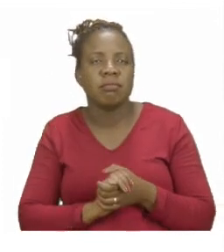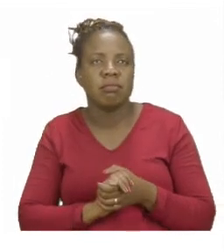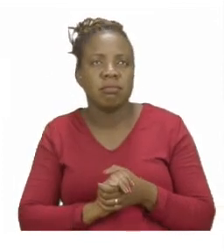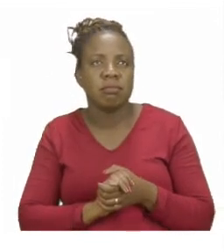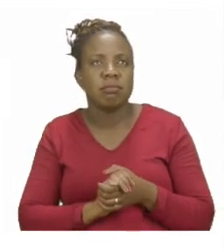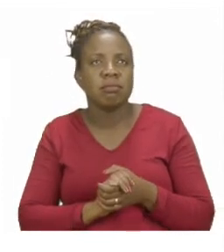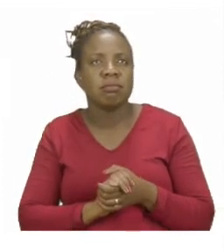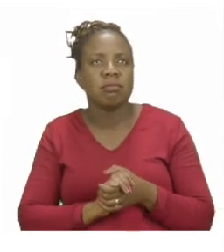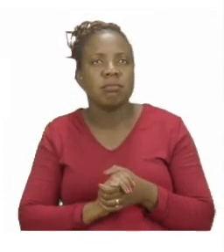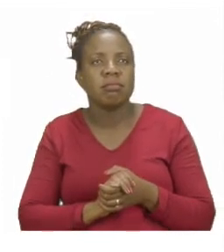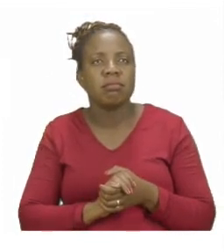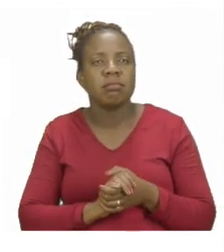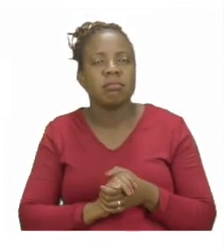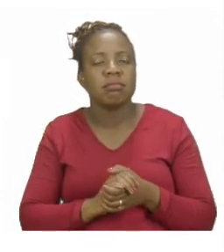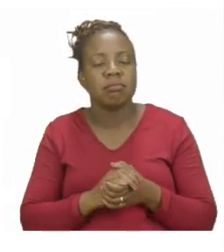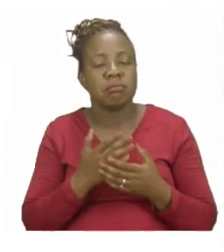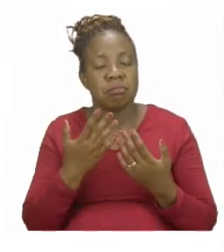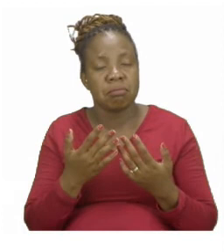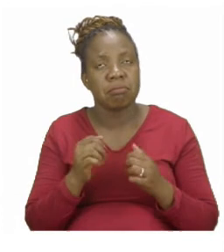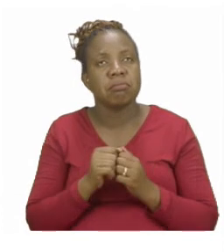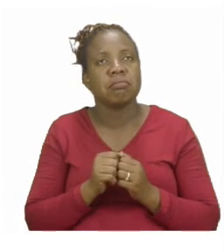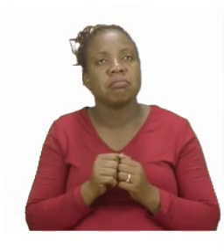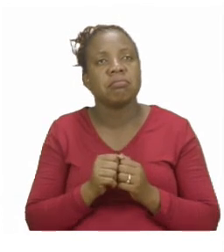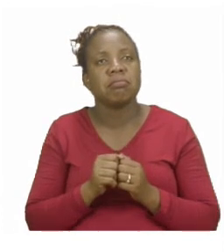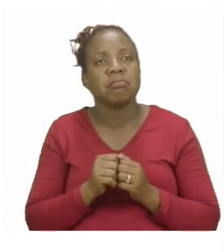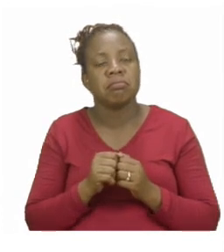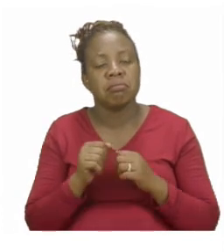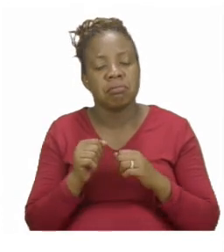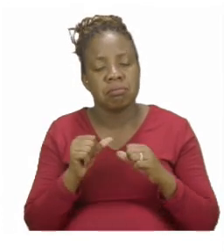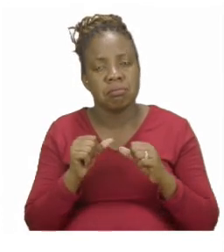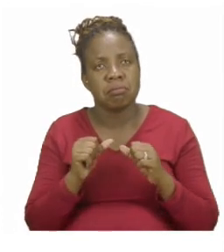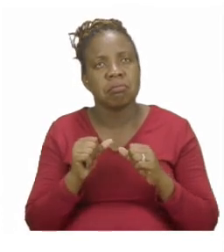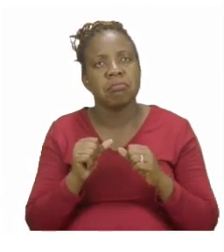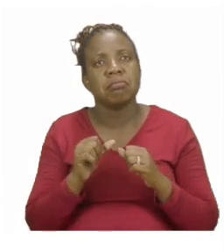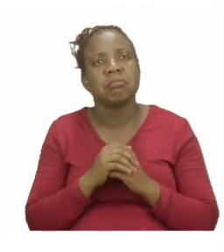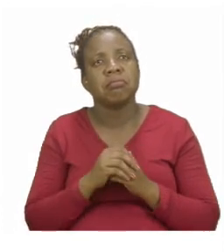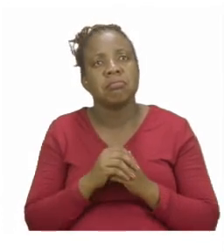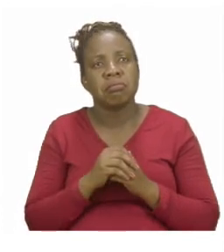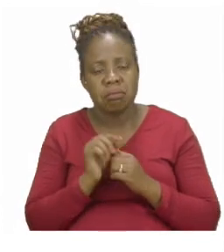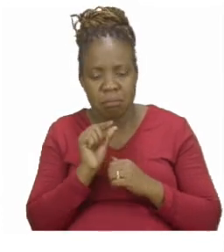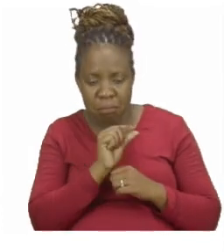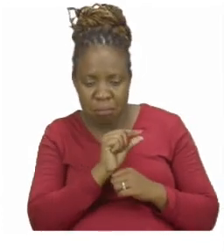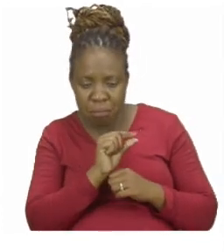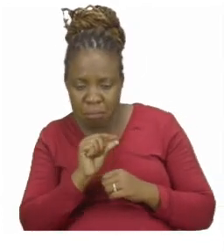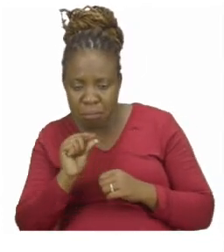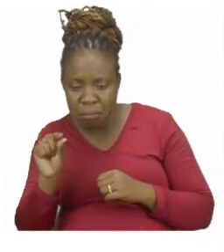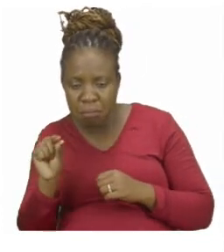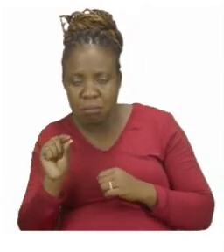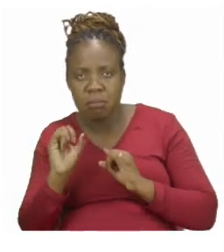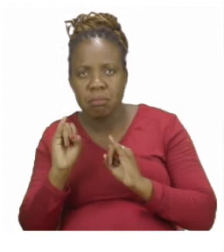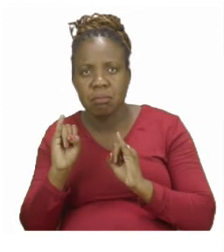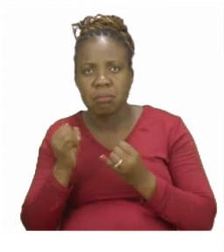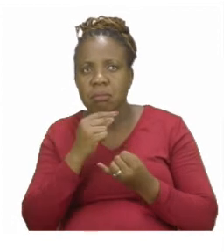ahead and label all the towns. Meaning you have to complete the graph by